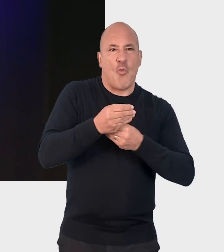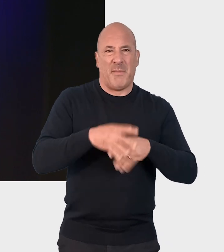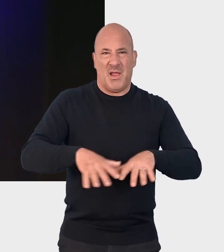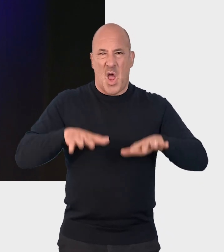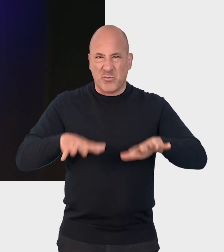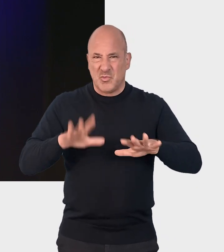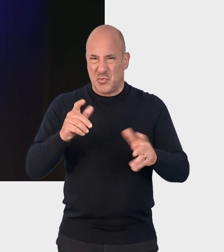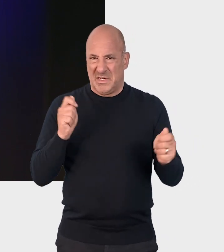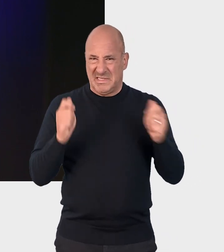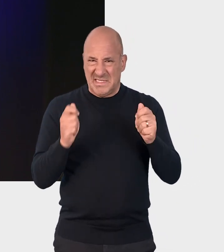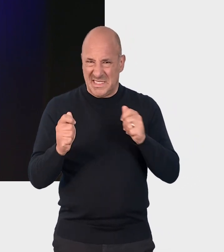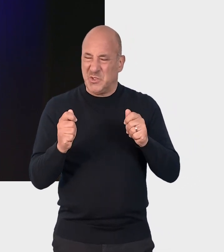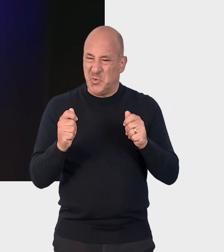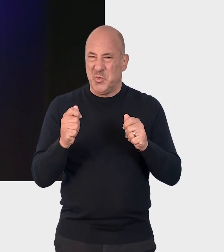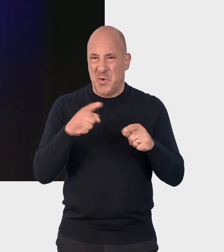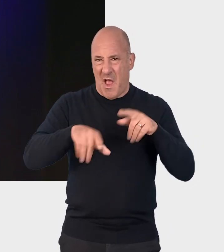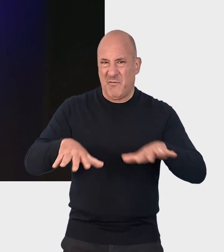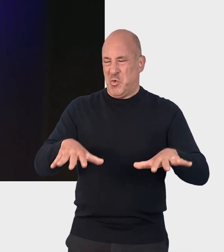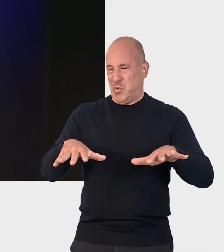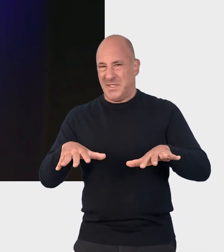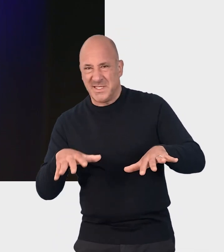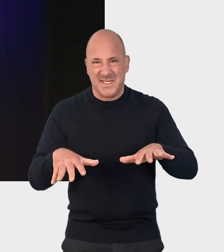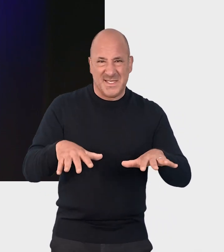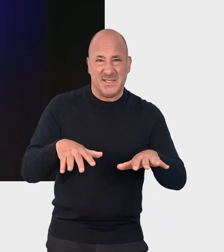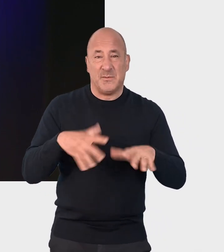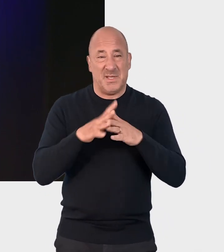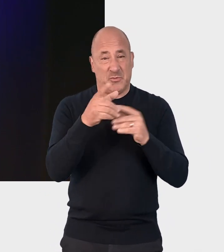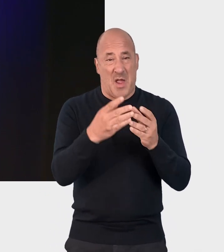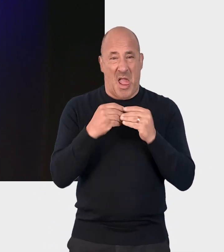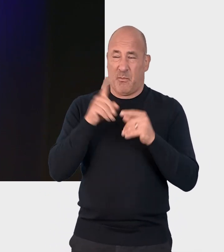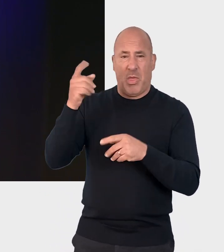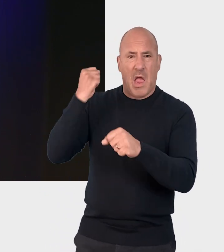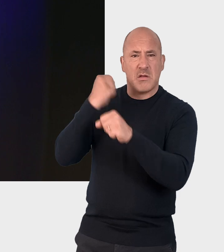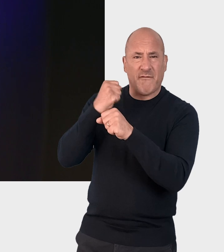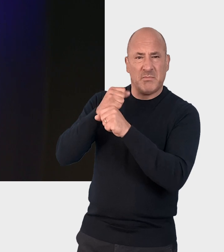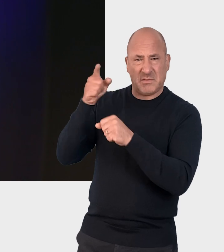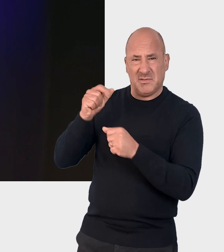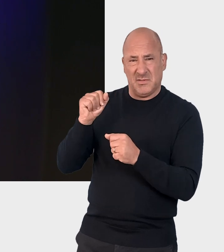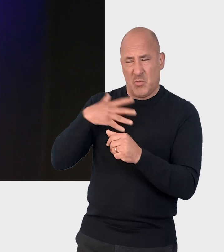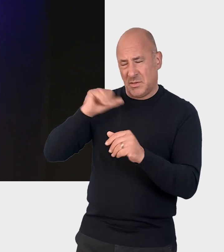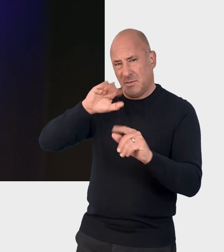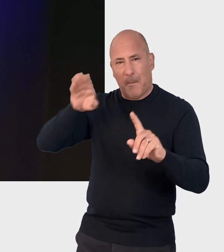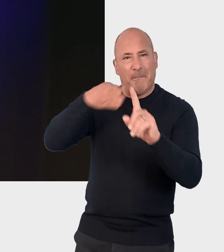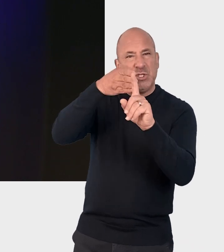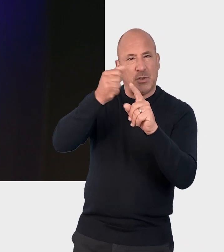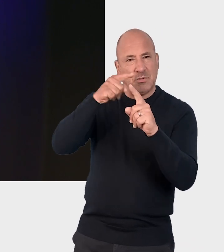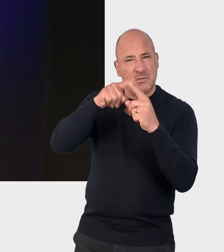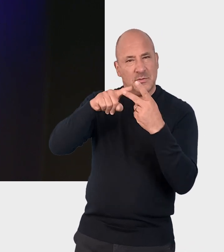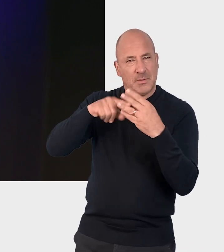the changing economic state in the country. It's having an impact on all the different ways you're helping the government work